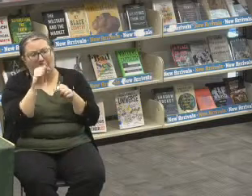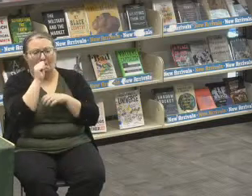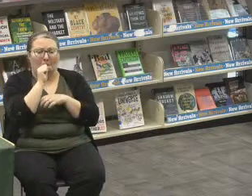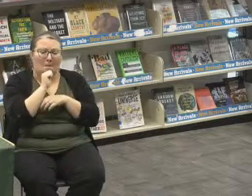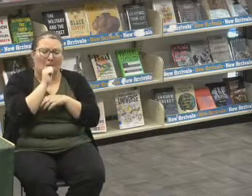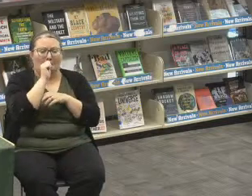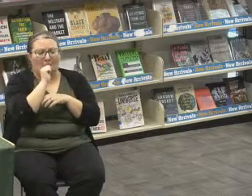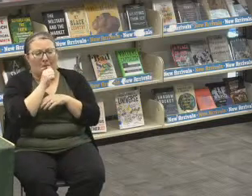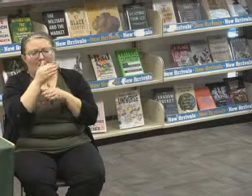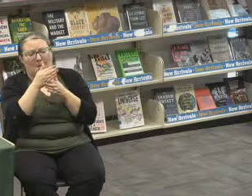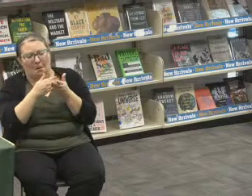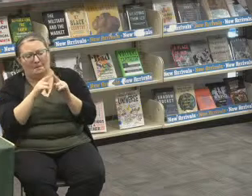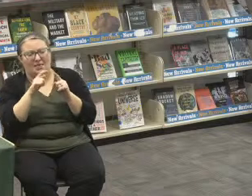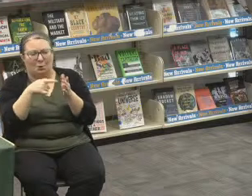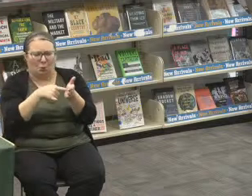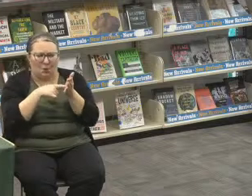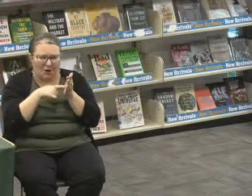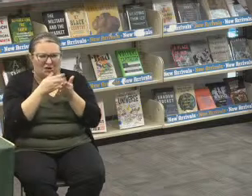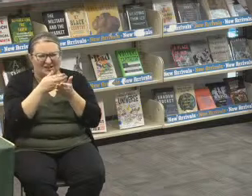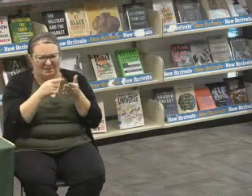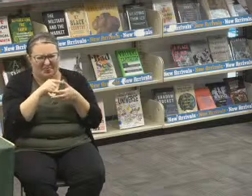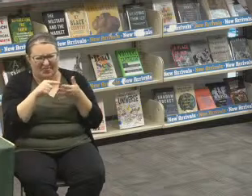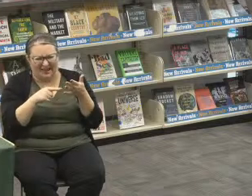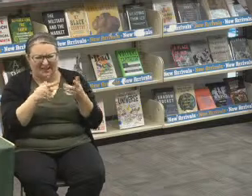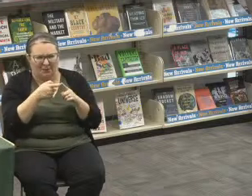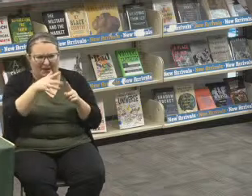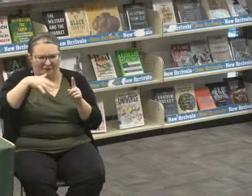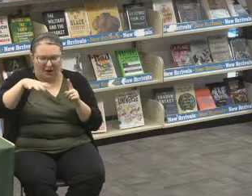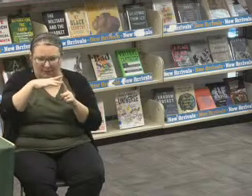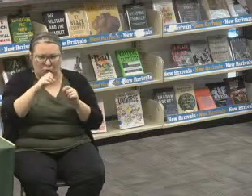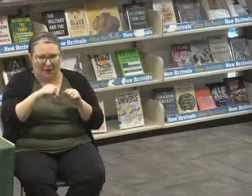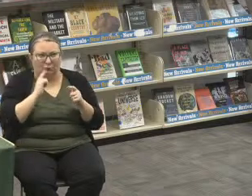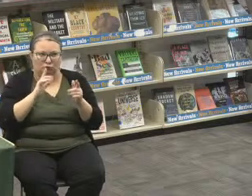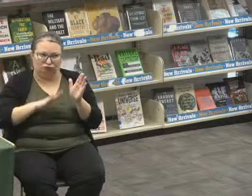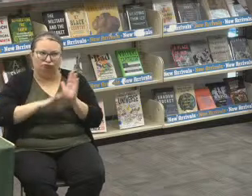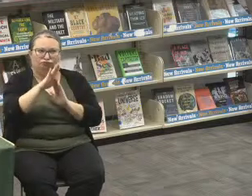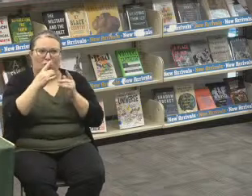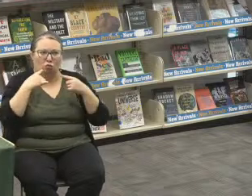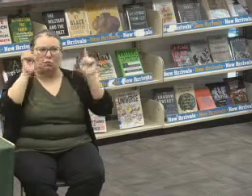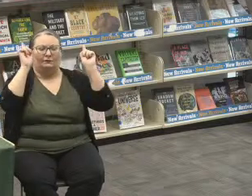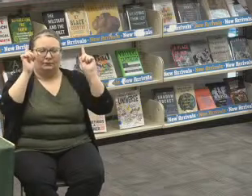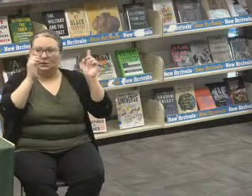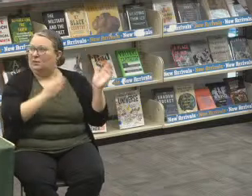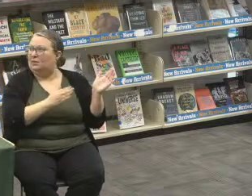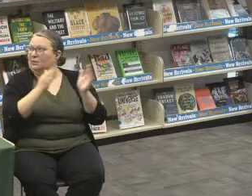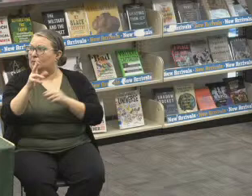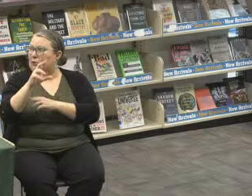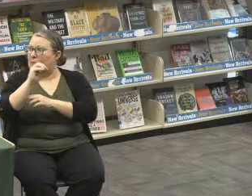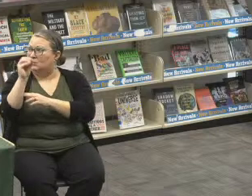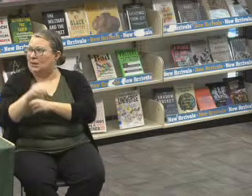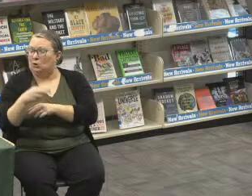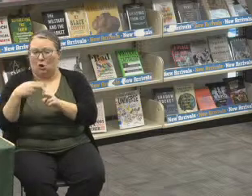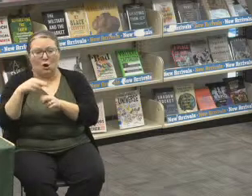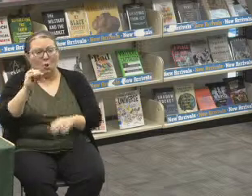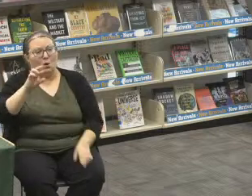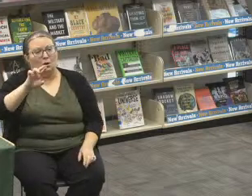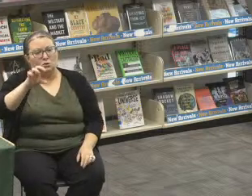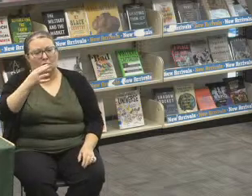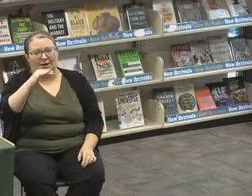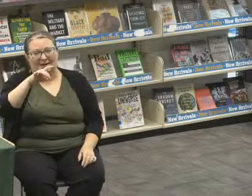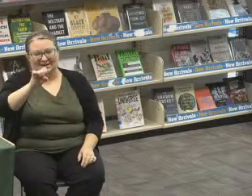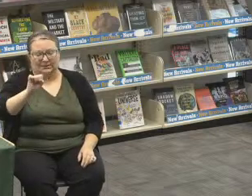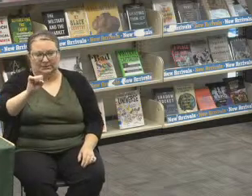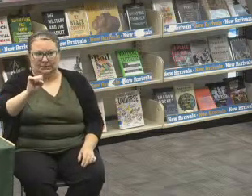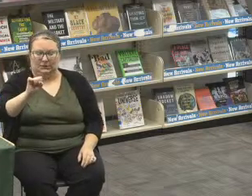with the punches, but they do need certain things in the environment to be able to thrive. And then 30% they called orchids,